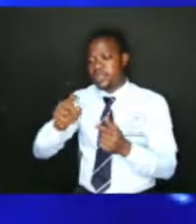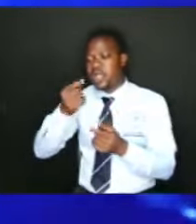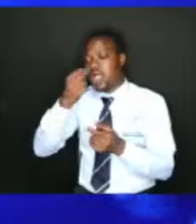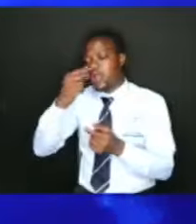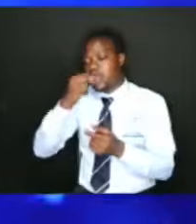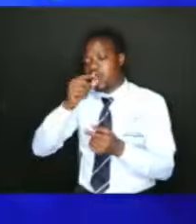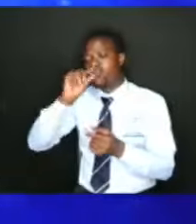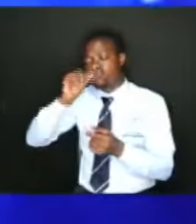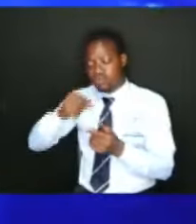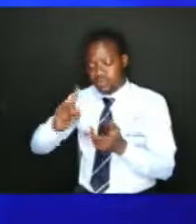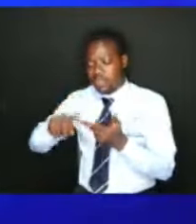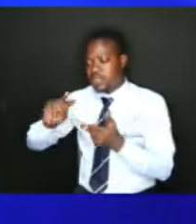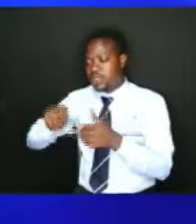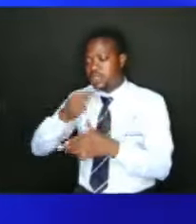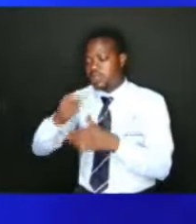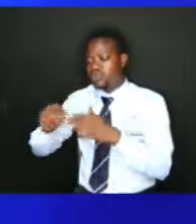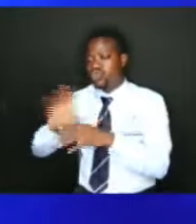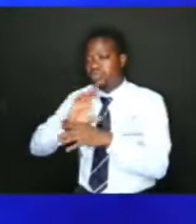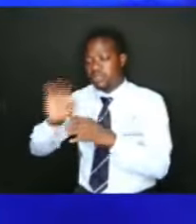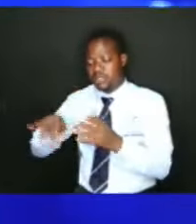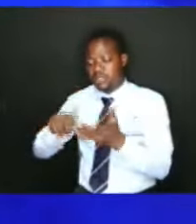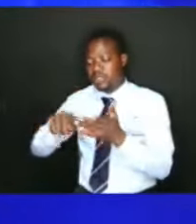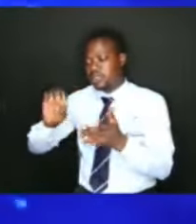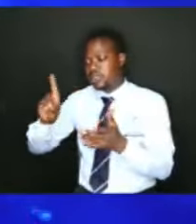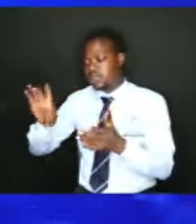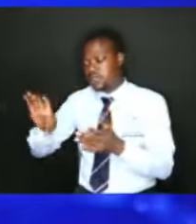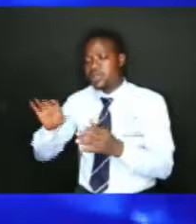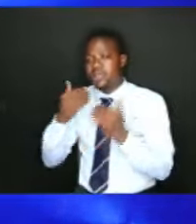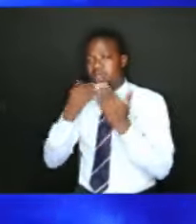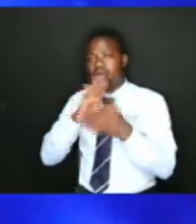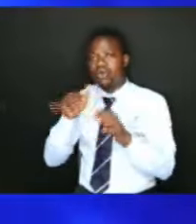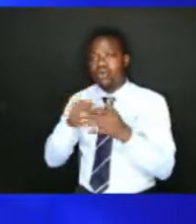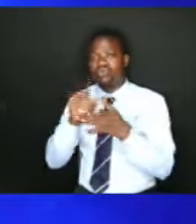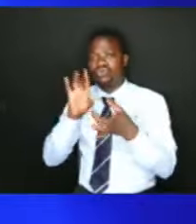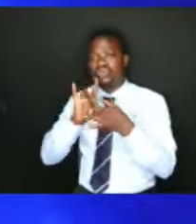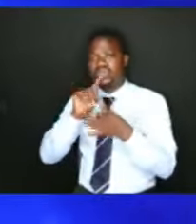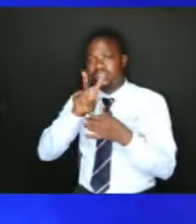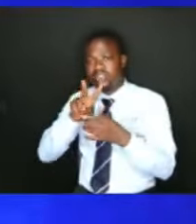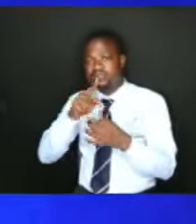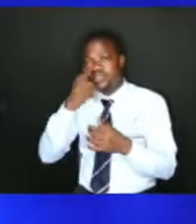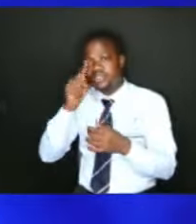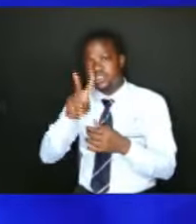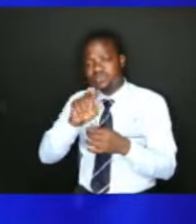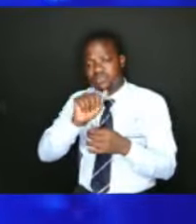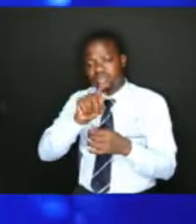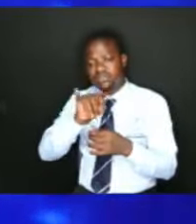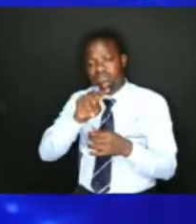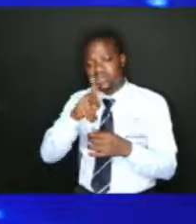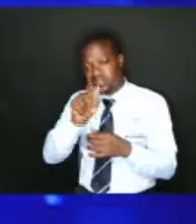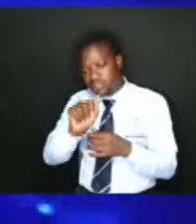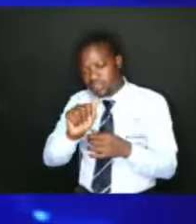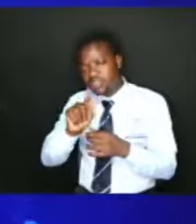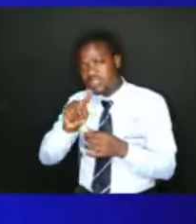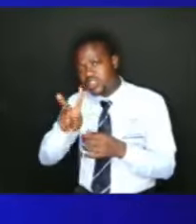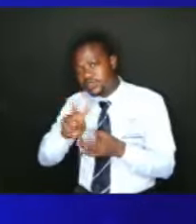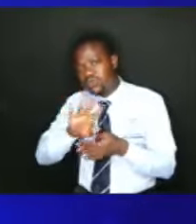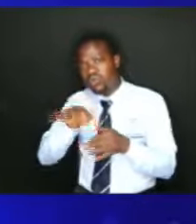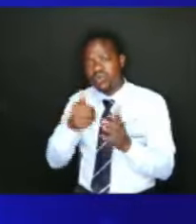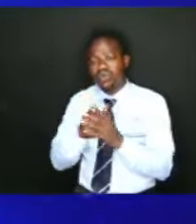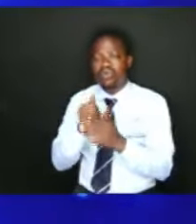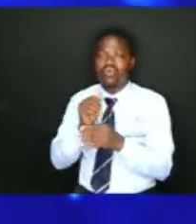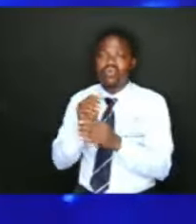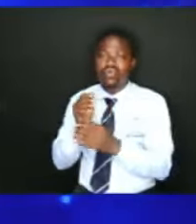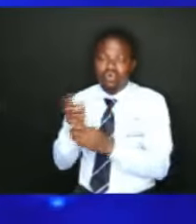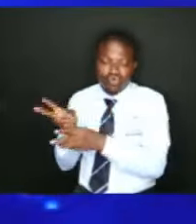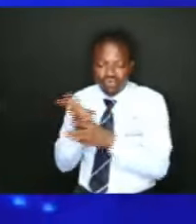Computers, and then EDC. We are also grateful to all those who joined us on TV, on Pen TV, on Atenka TV, those who were on